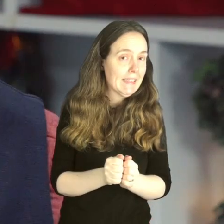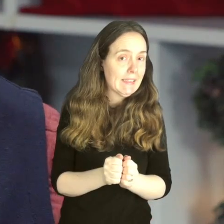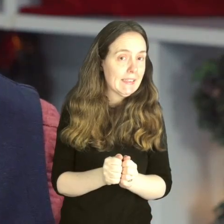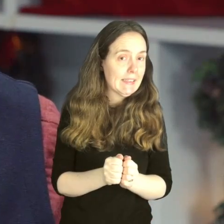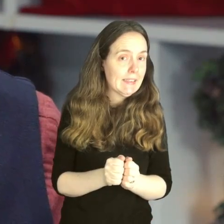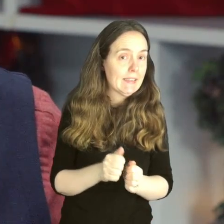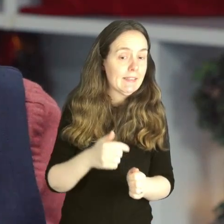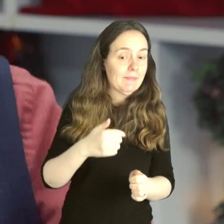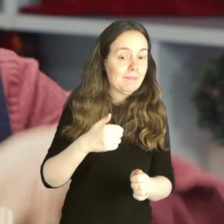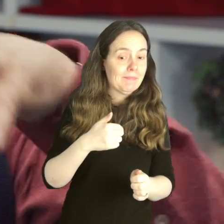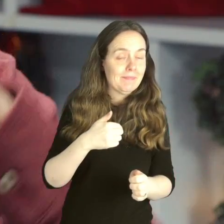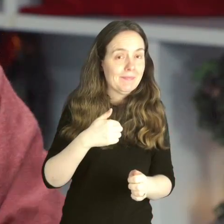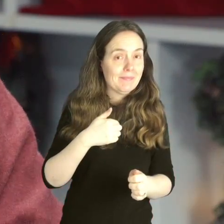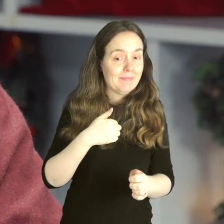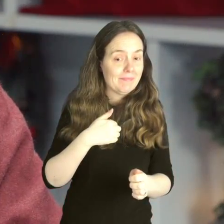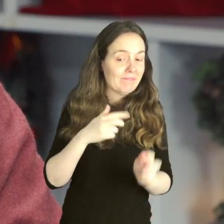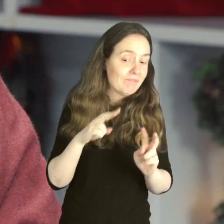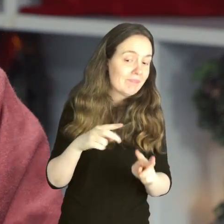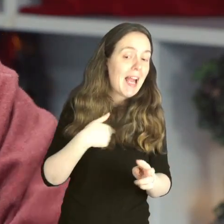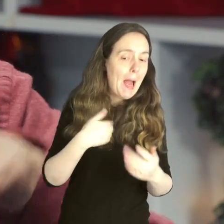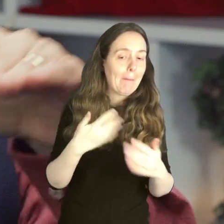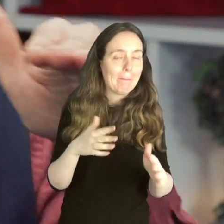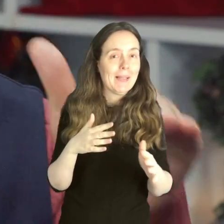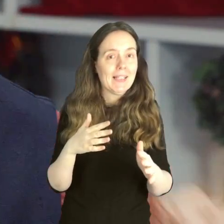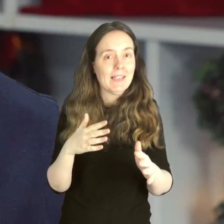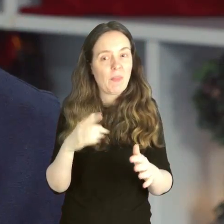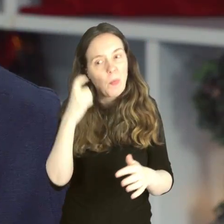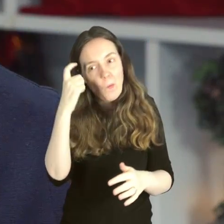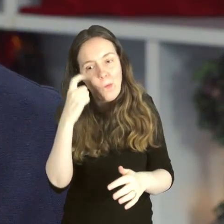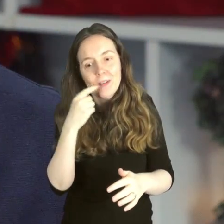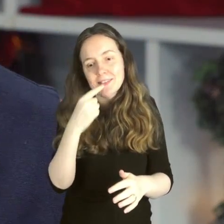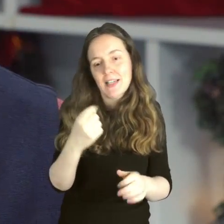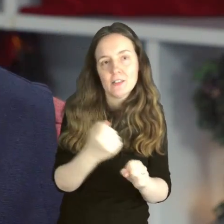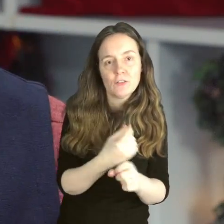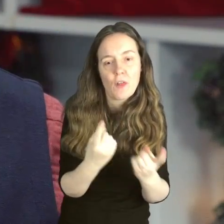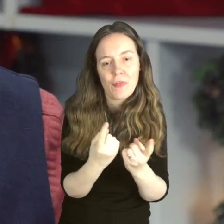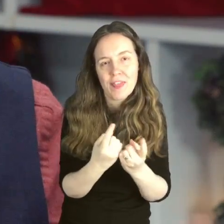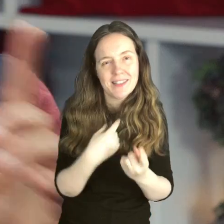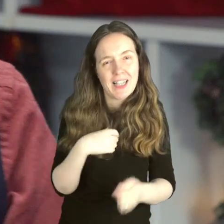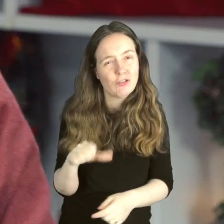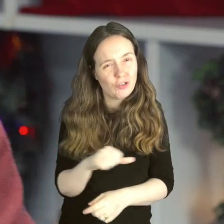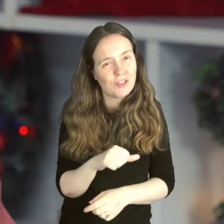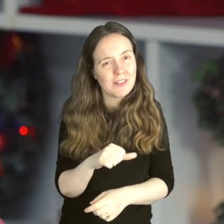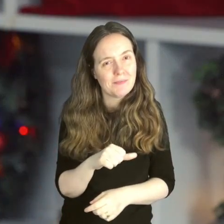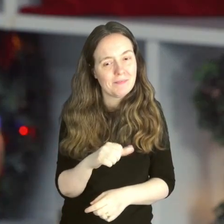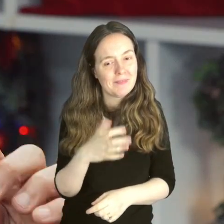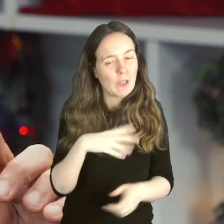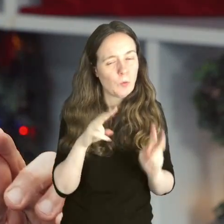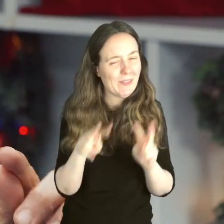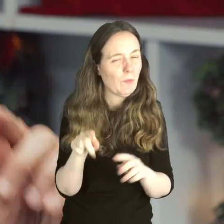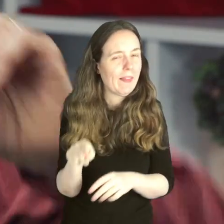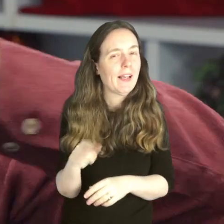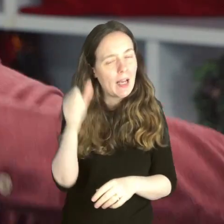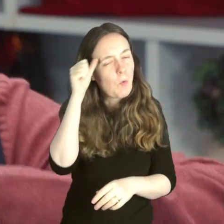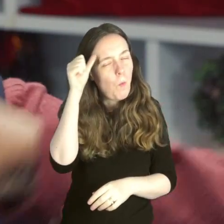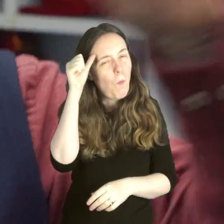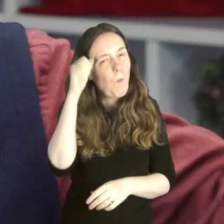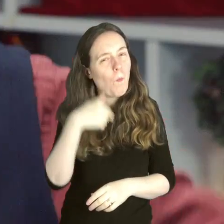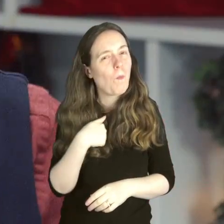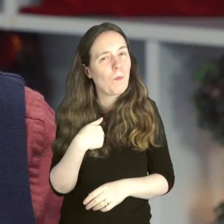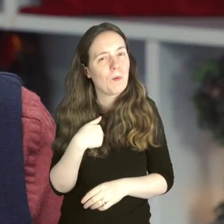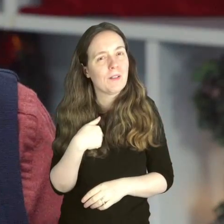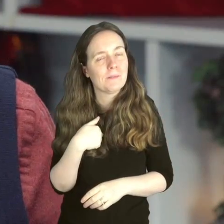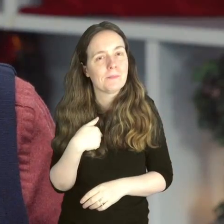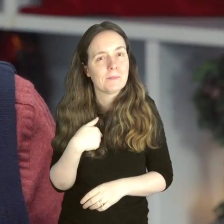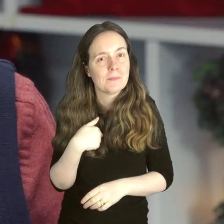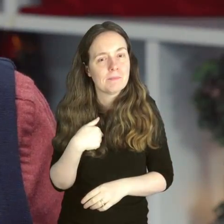I've said, that I've done things that I shouldn't have. The reality is this: all